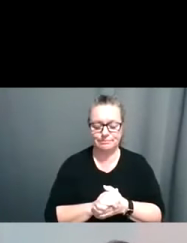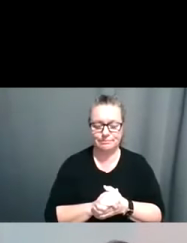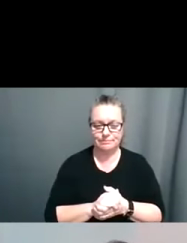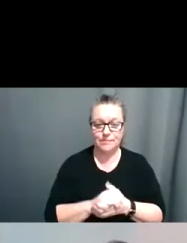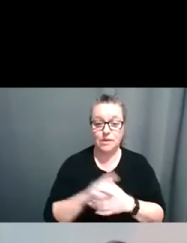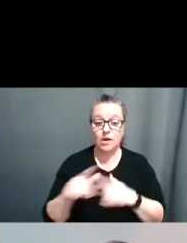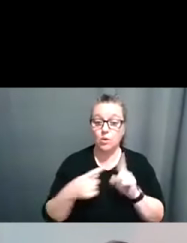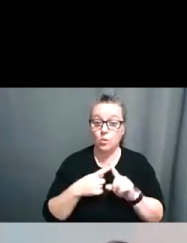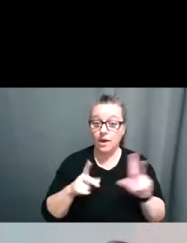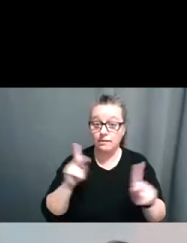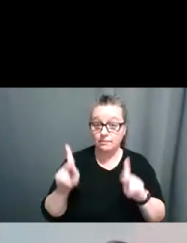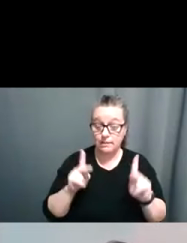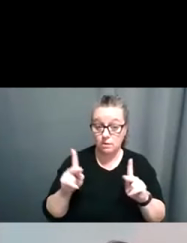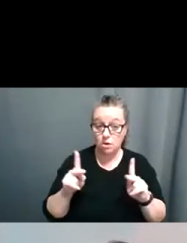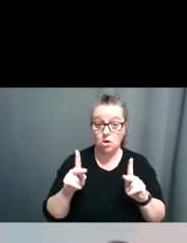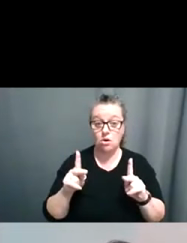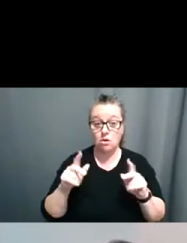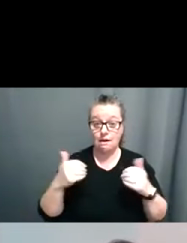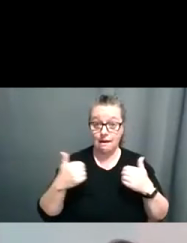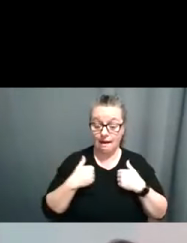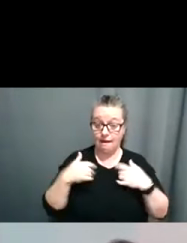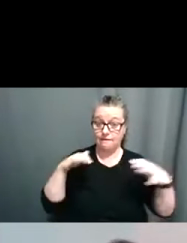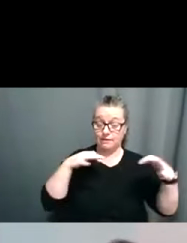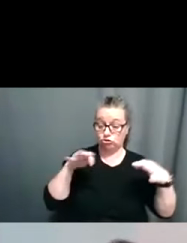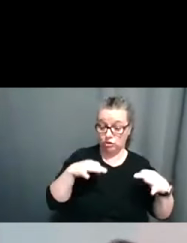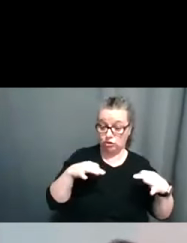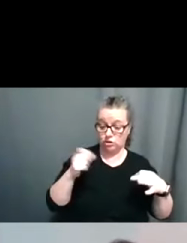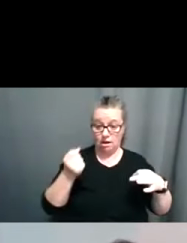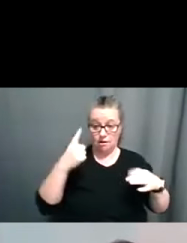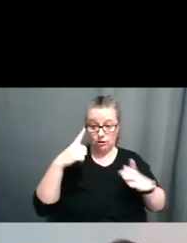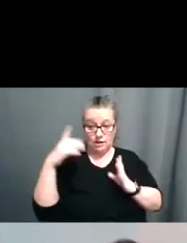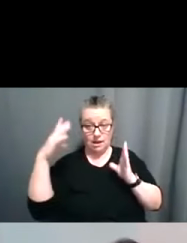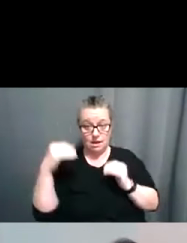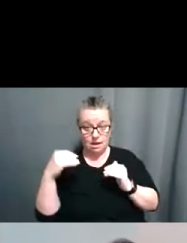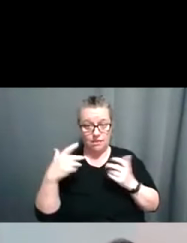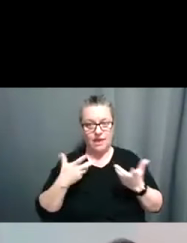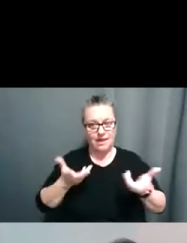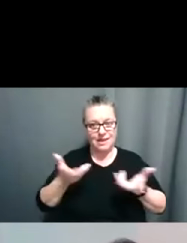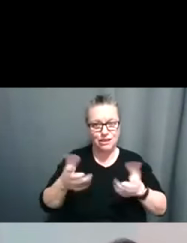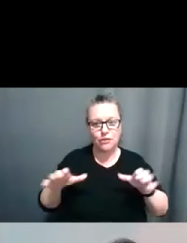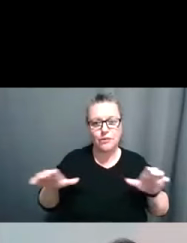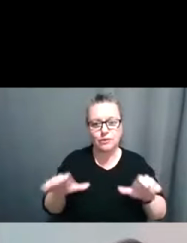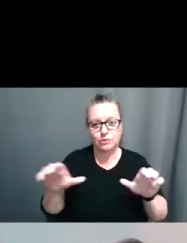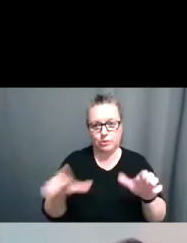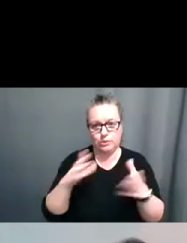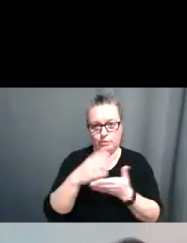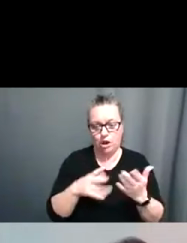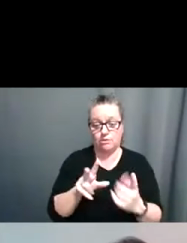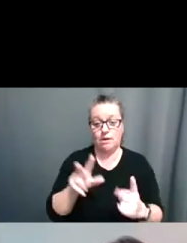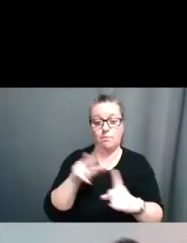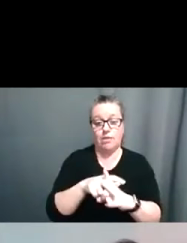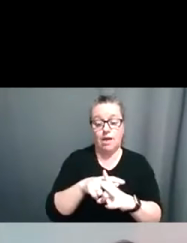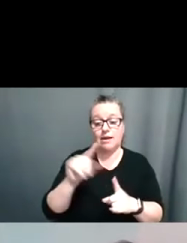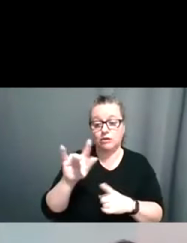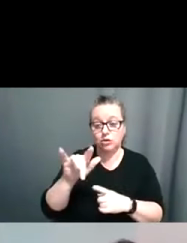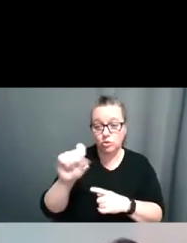Once folks have instructions and understand the expectations, they engage in the do part of the cycle, applying the tools, skills,